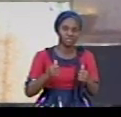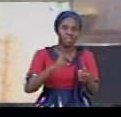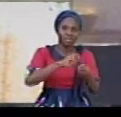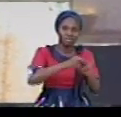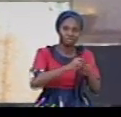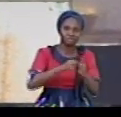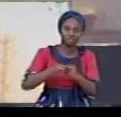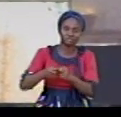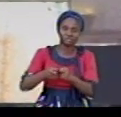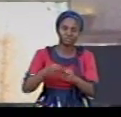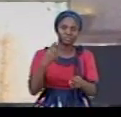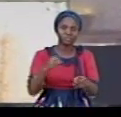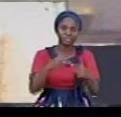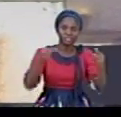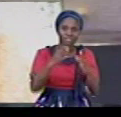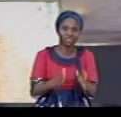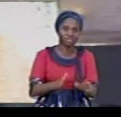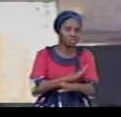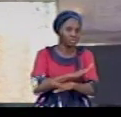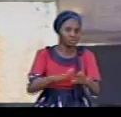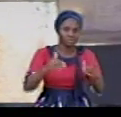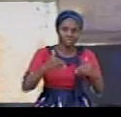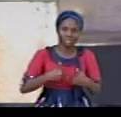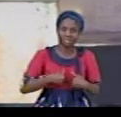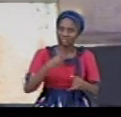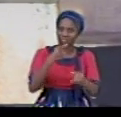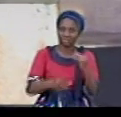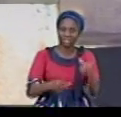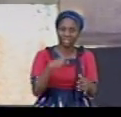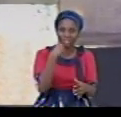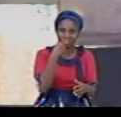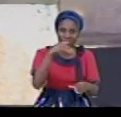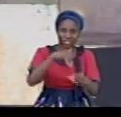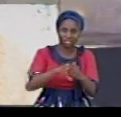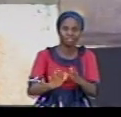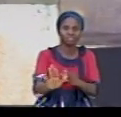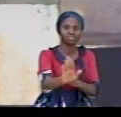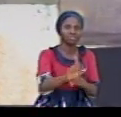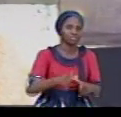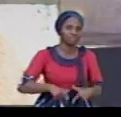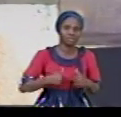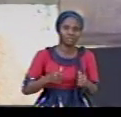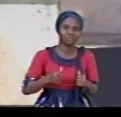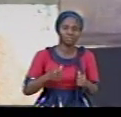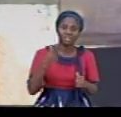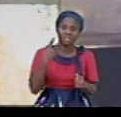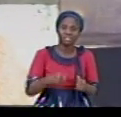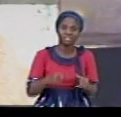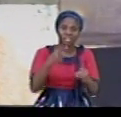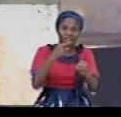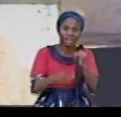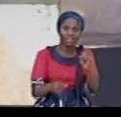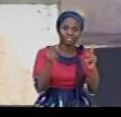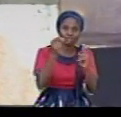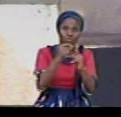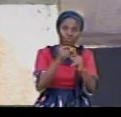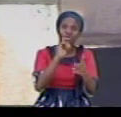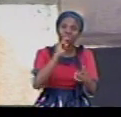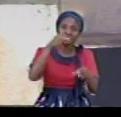Conspirators, competitors do not have the last say in your life. The last word is in your